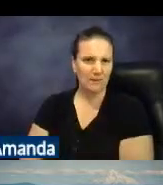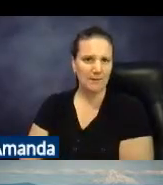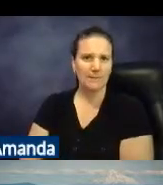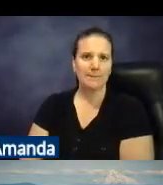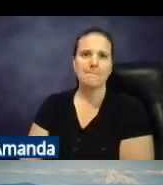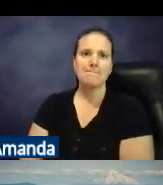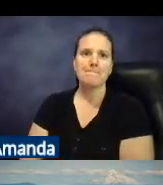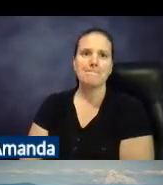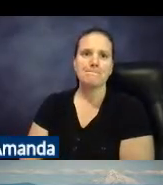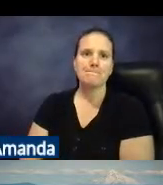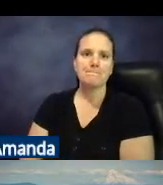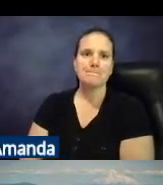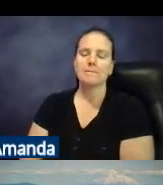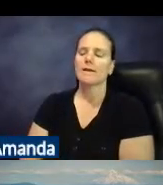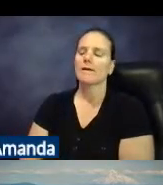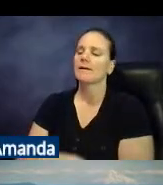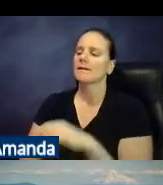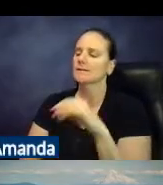let me, thanks, Dan.